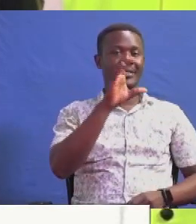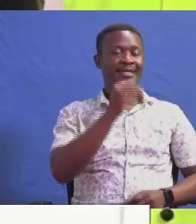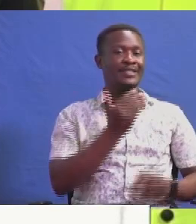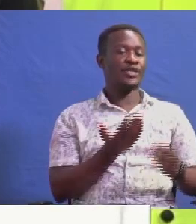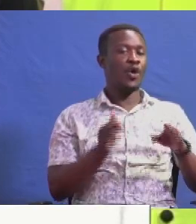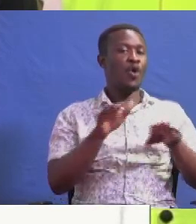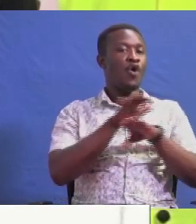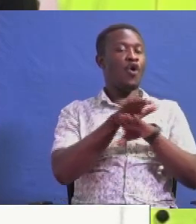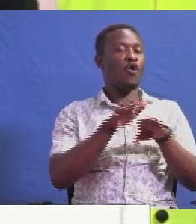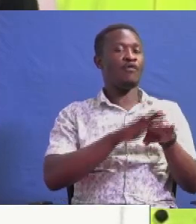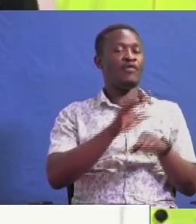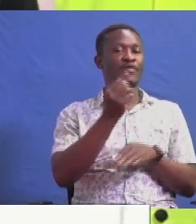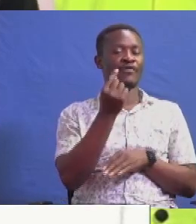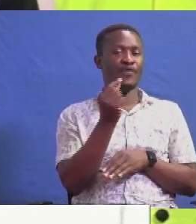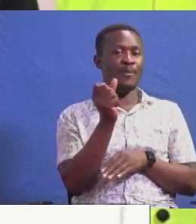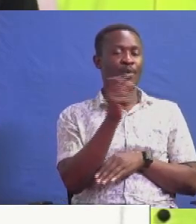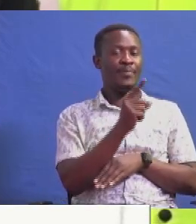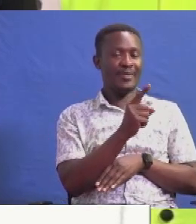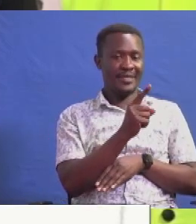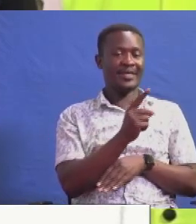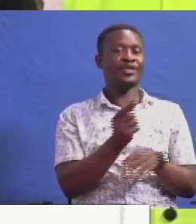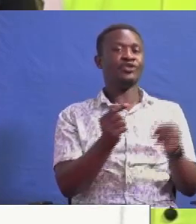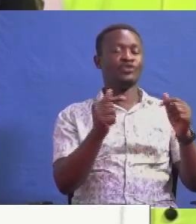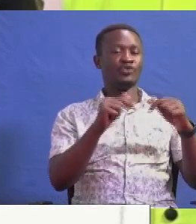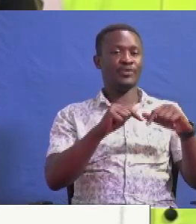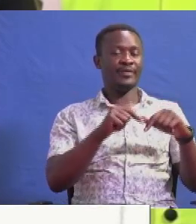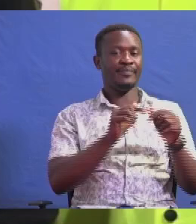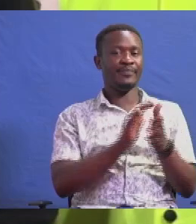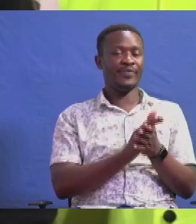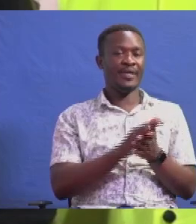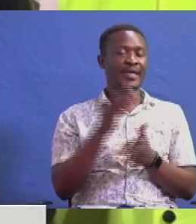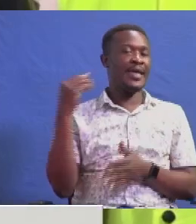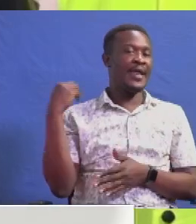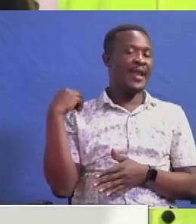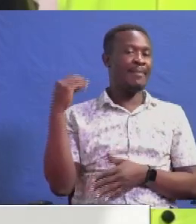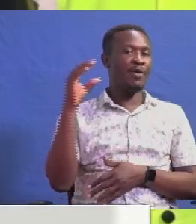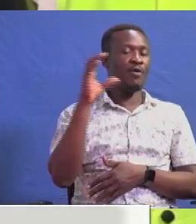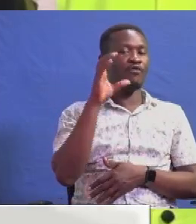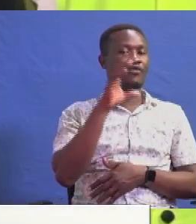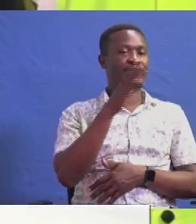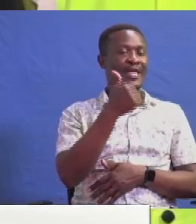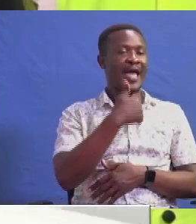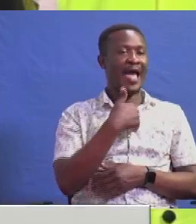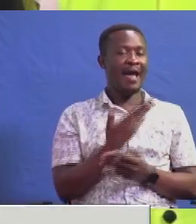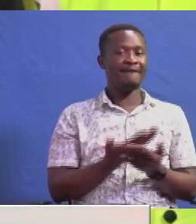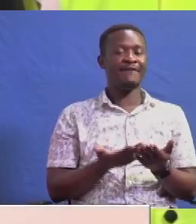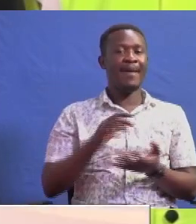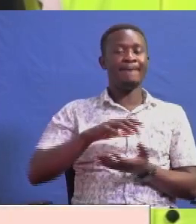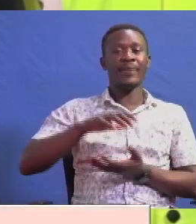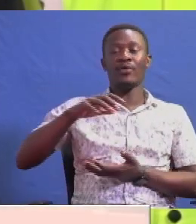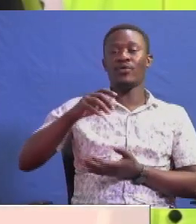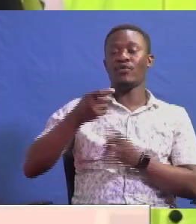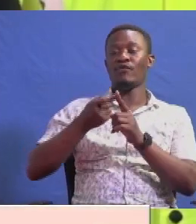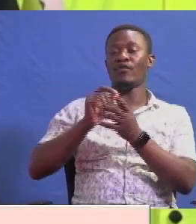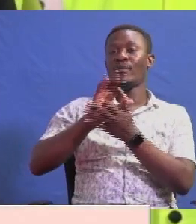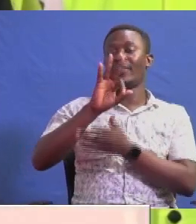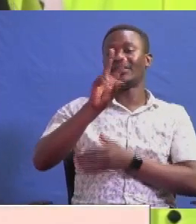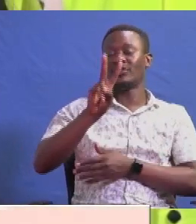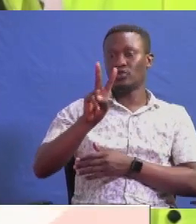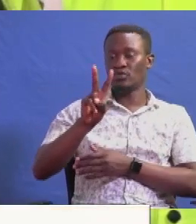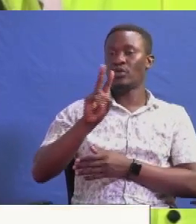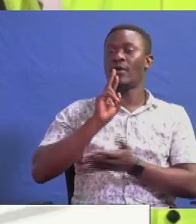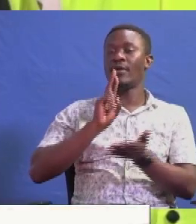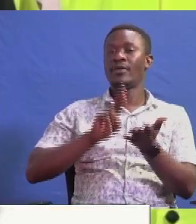last few months. As of today, the number of cases has doubled from 32